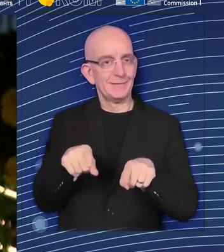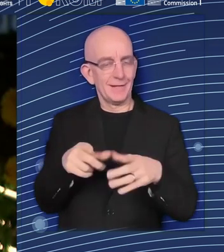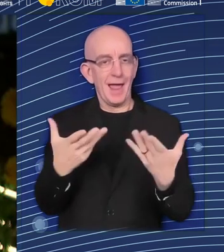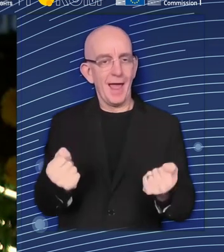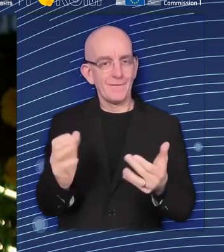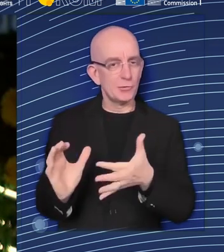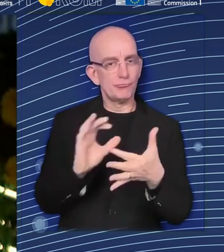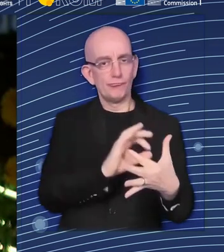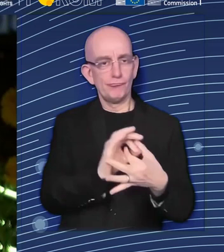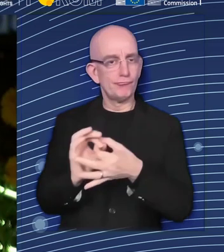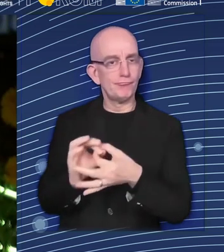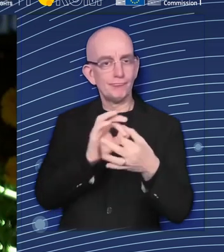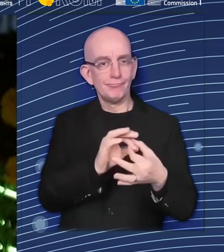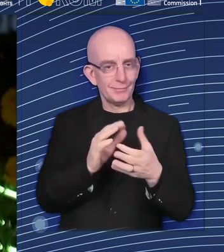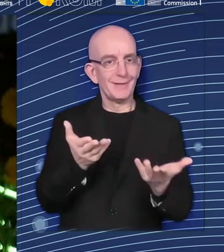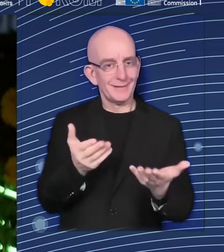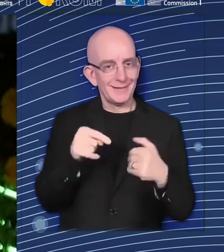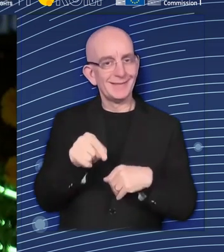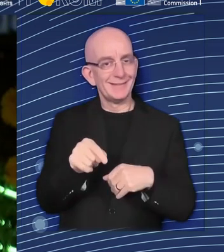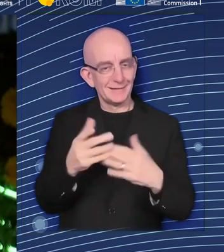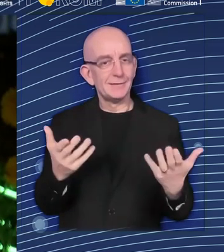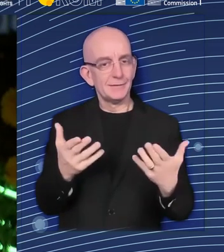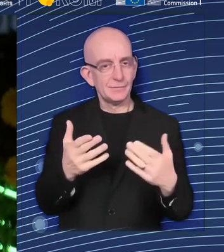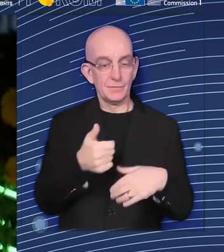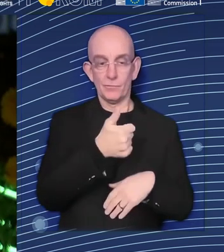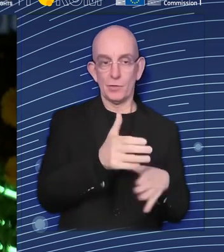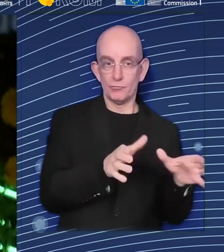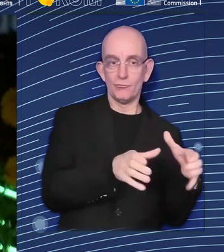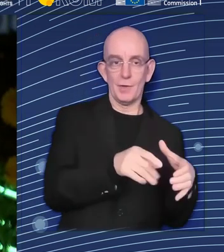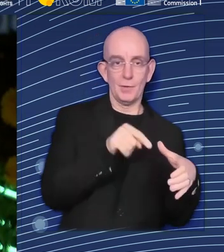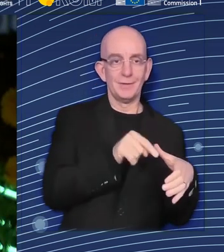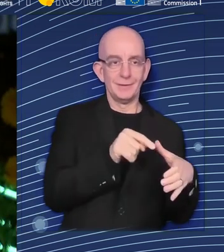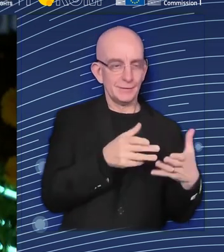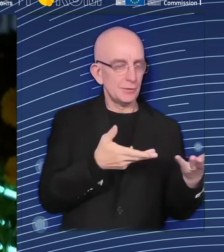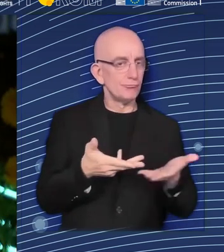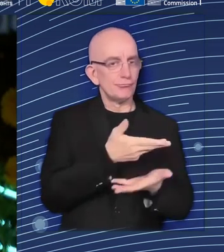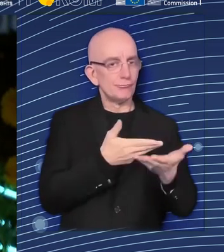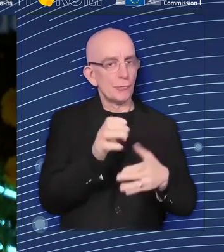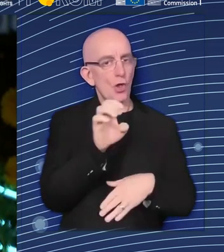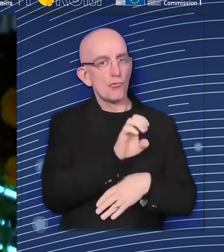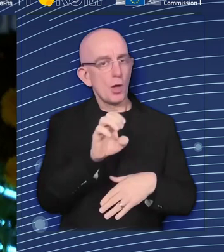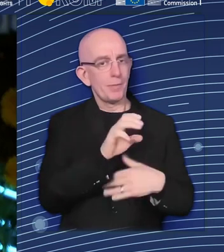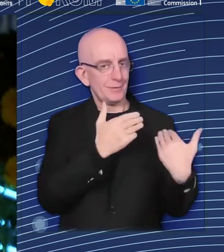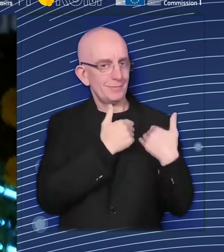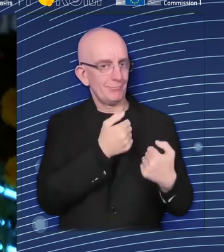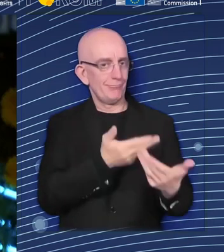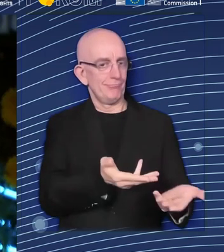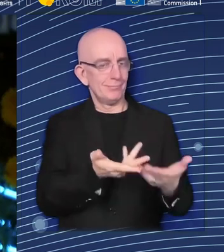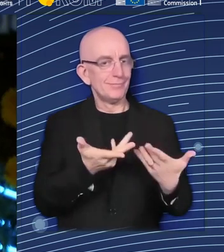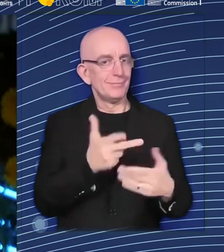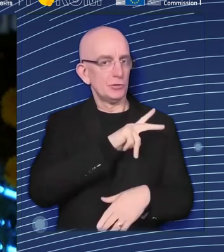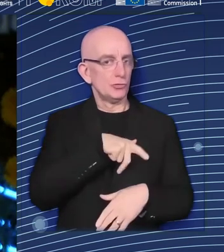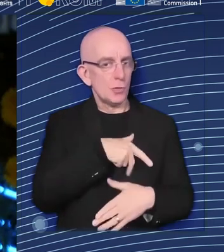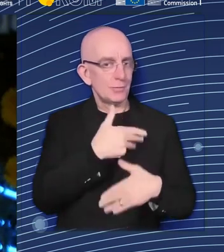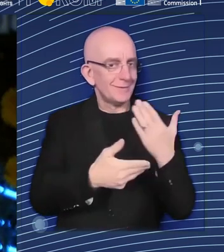latest report, where addressing labor and skills shortages, recognizedly or admittedly by